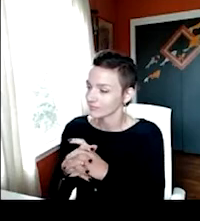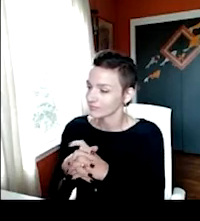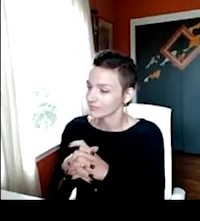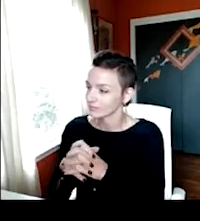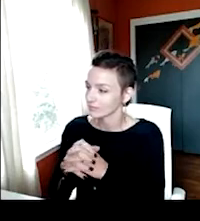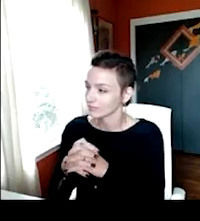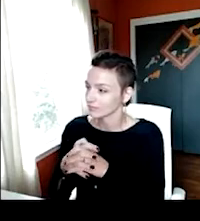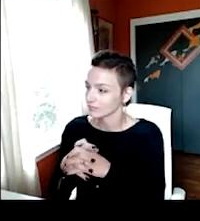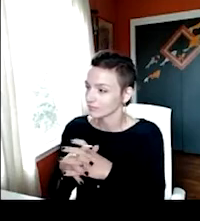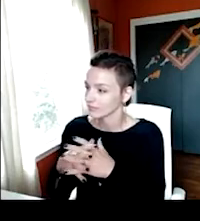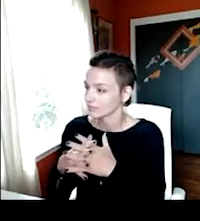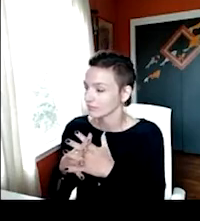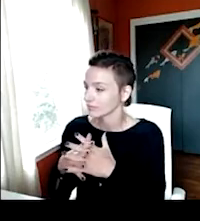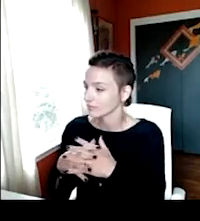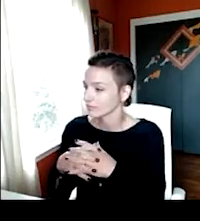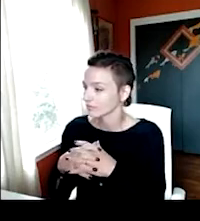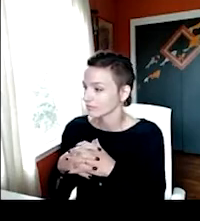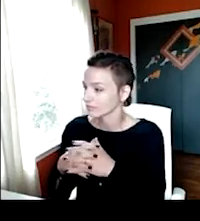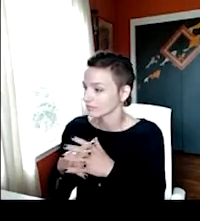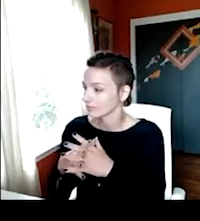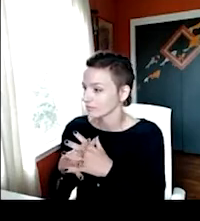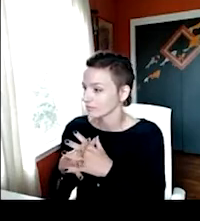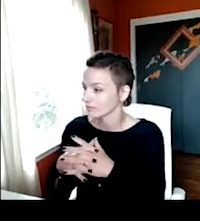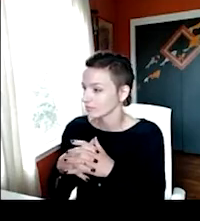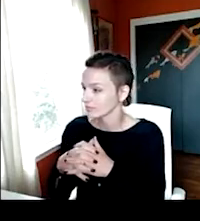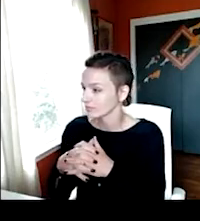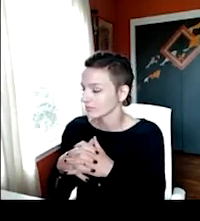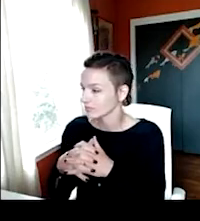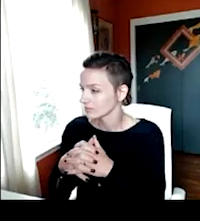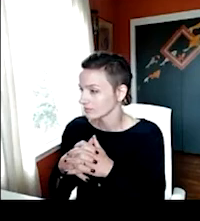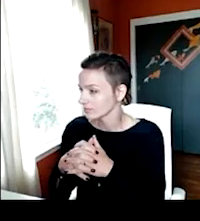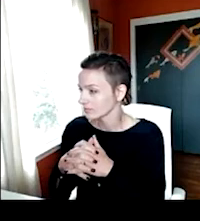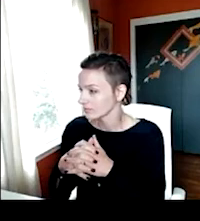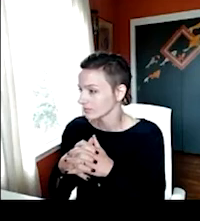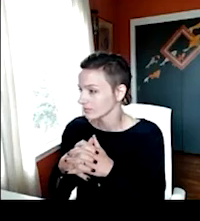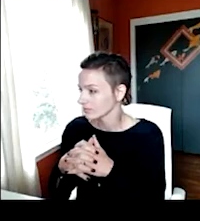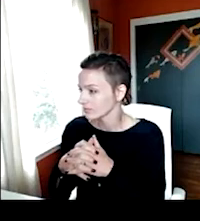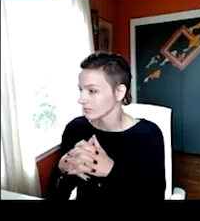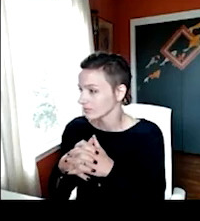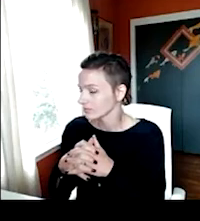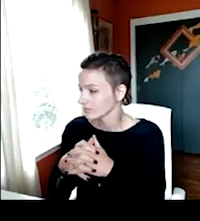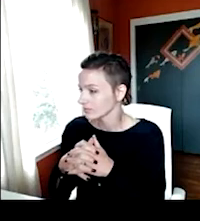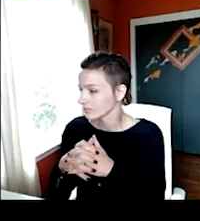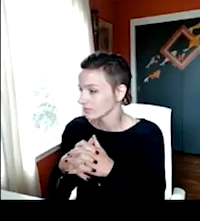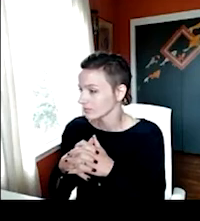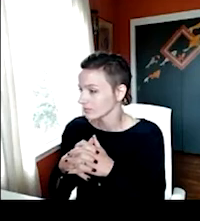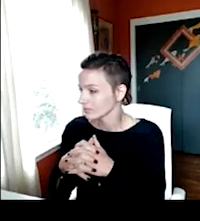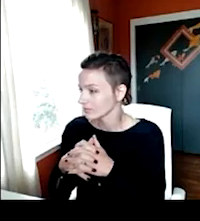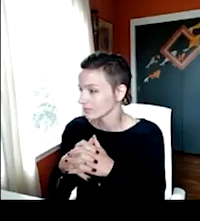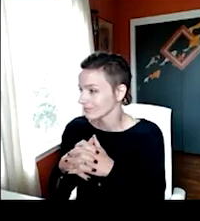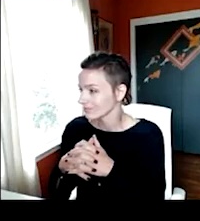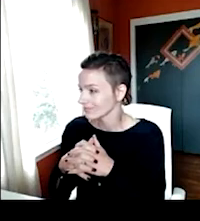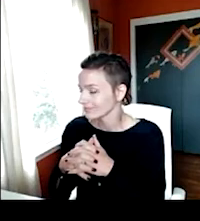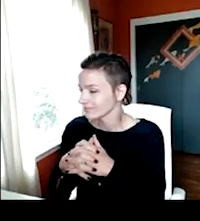camps, and especially you're trying to engage a big audience? So that's where we're gonna talk about the whole idea, as we cutely call it,